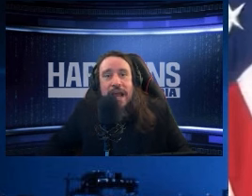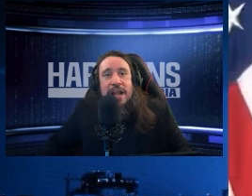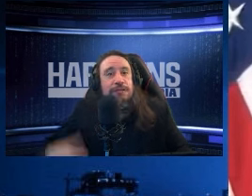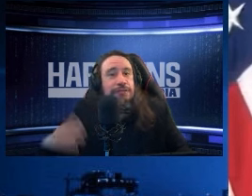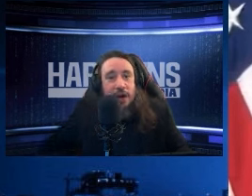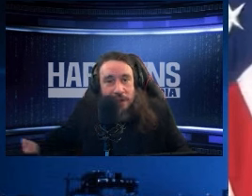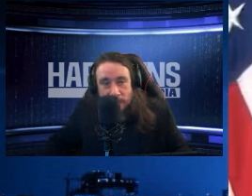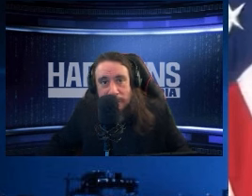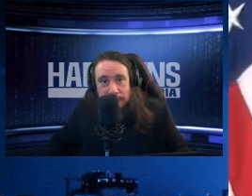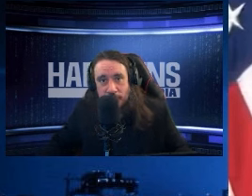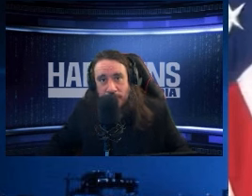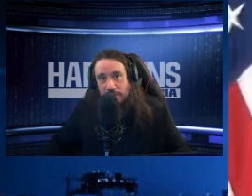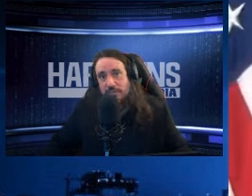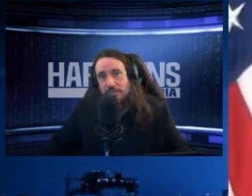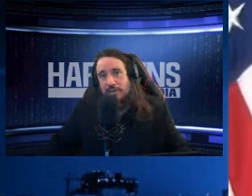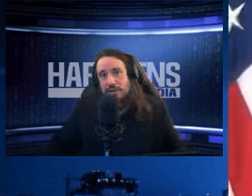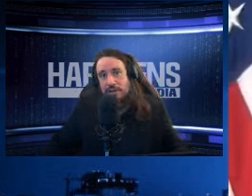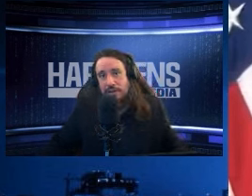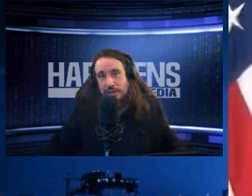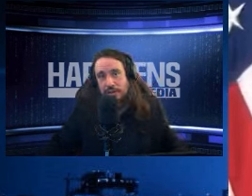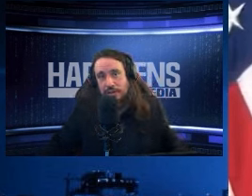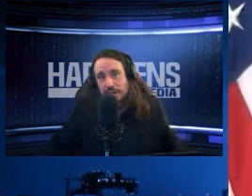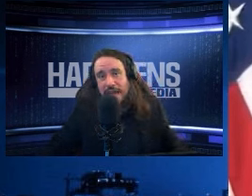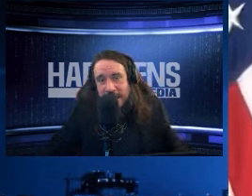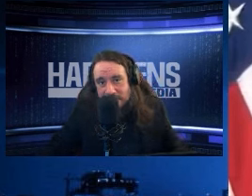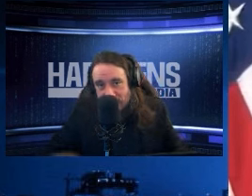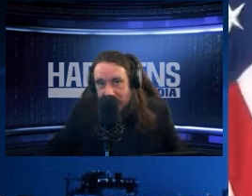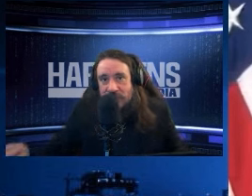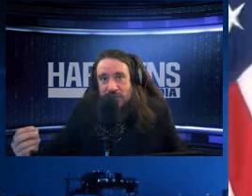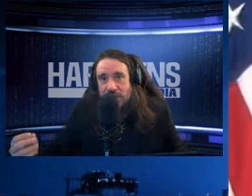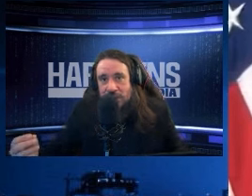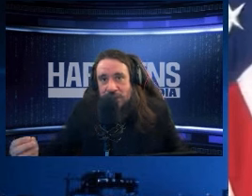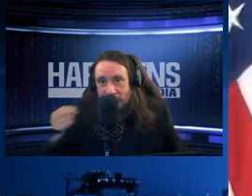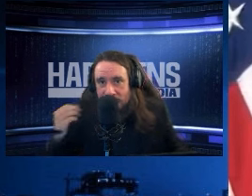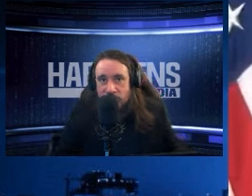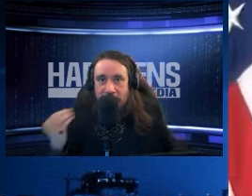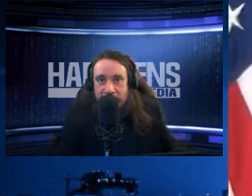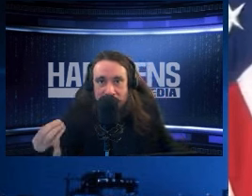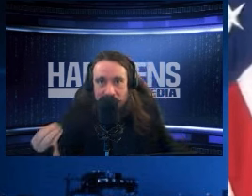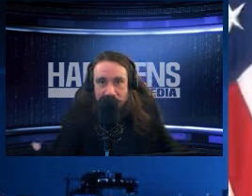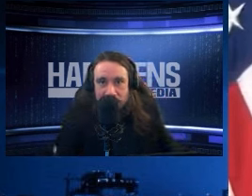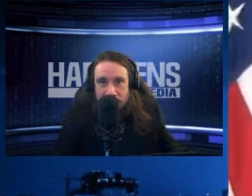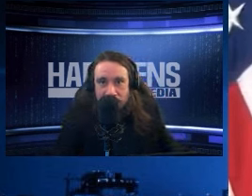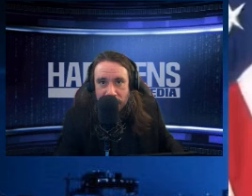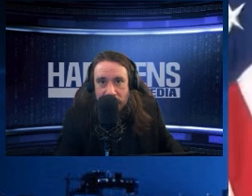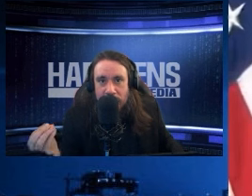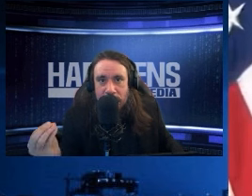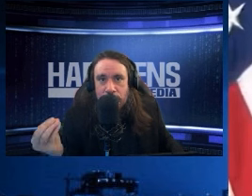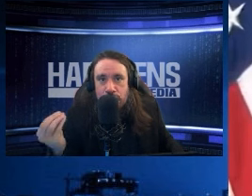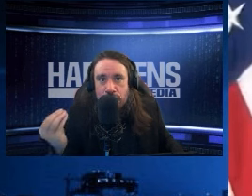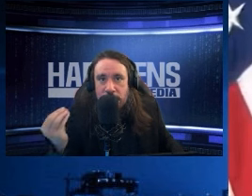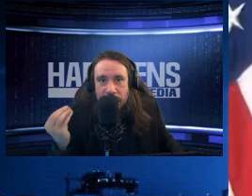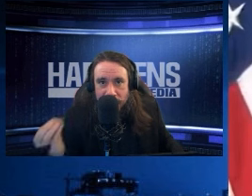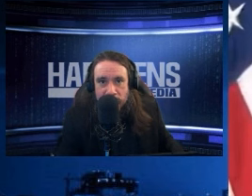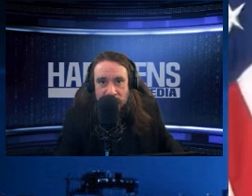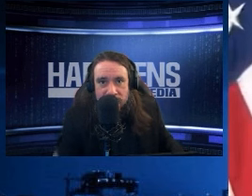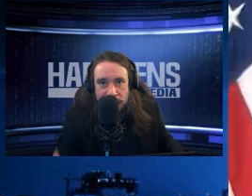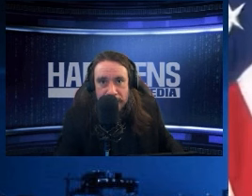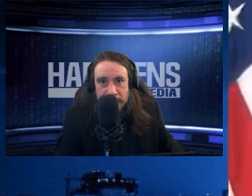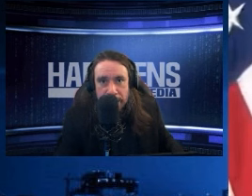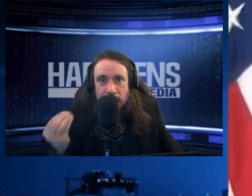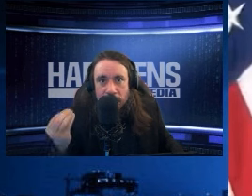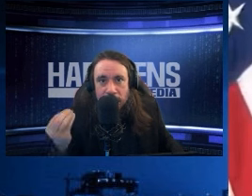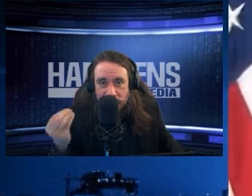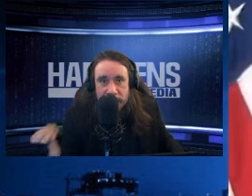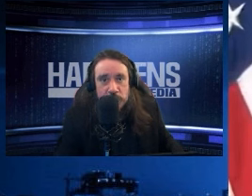and it's falling right before us. And yet this right here should be a clear sign to the